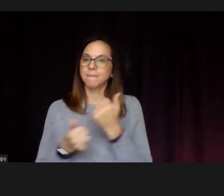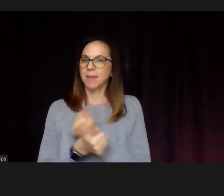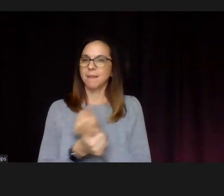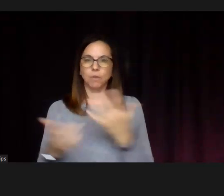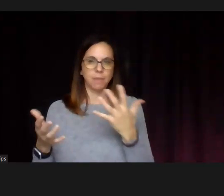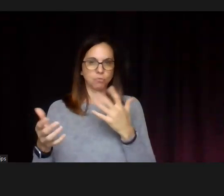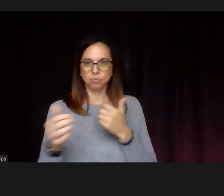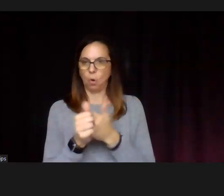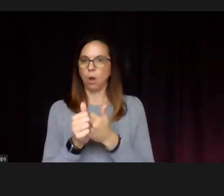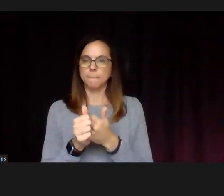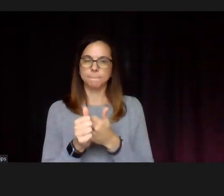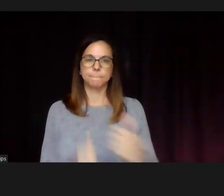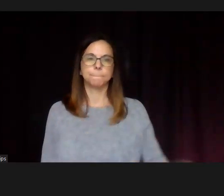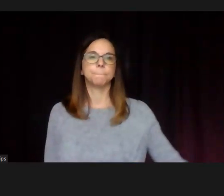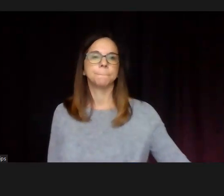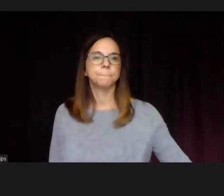caught up again.